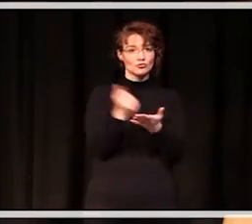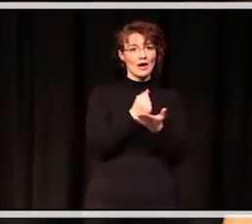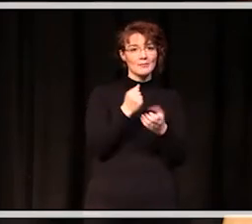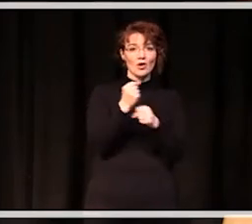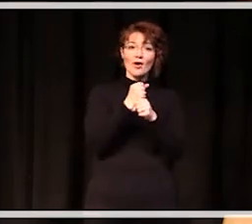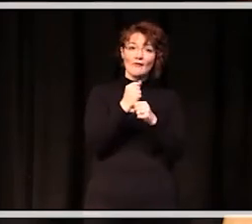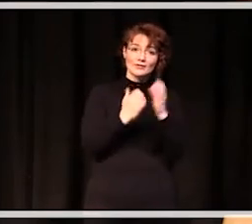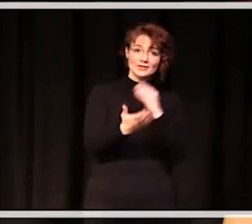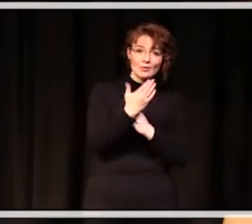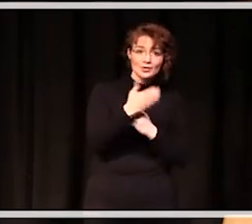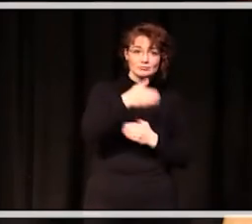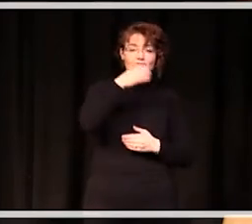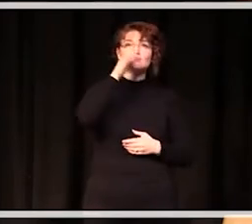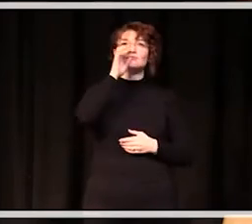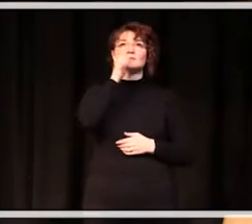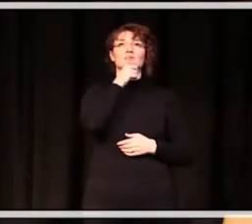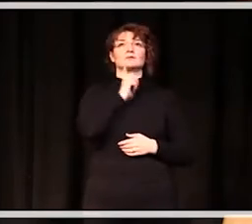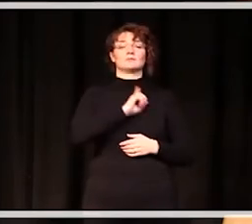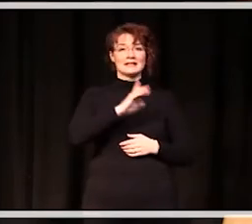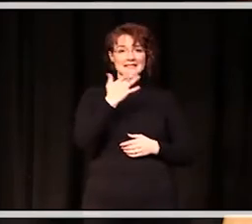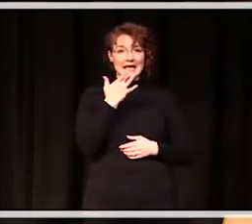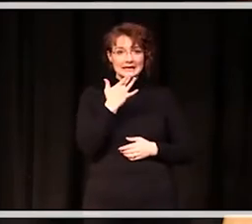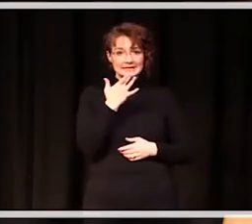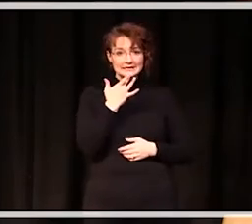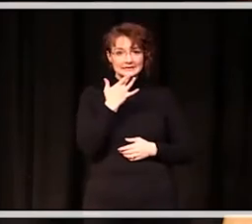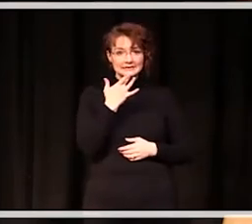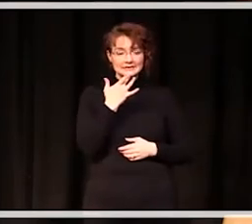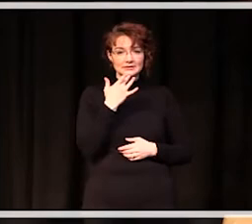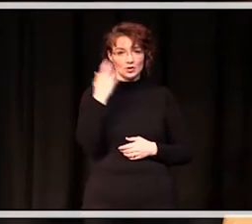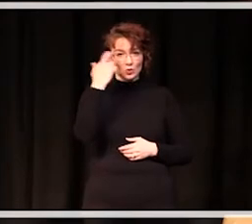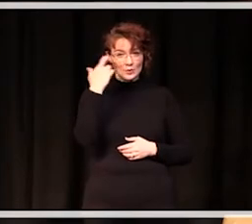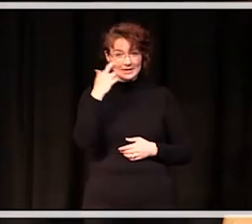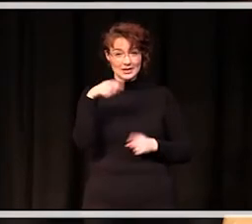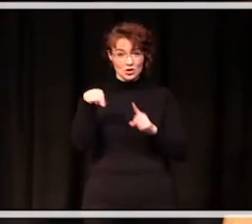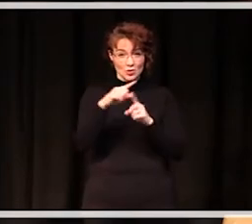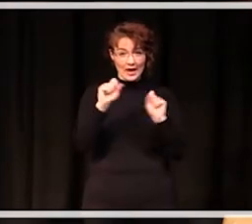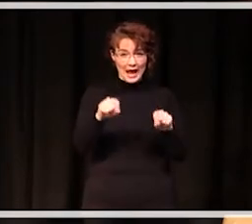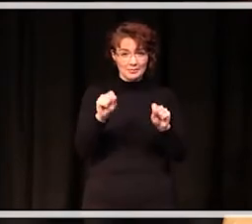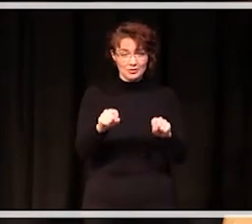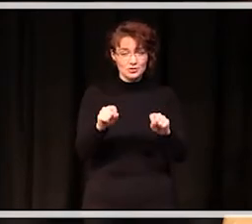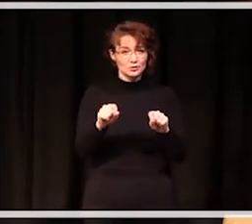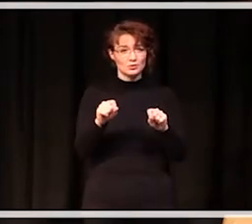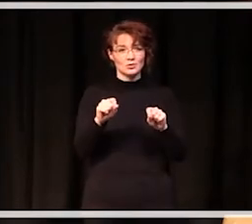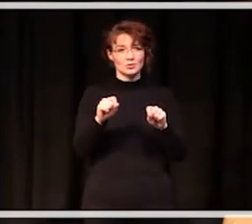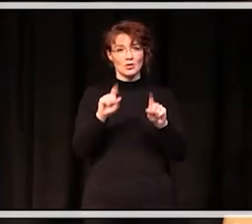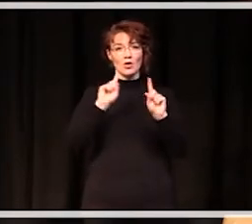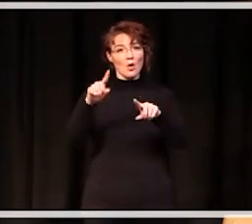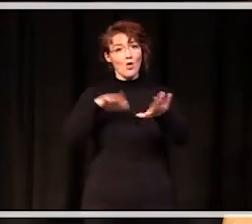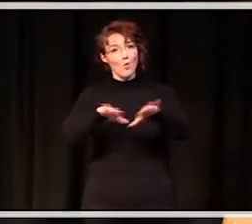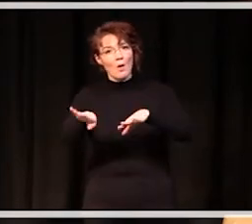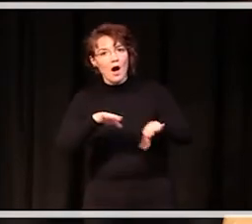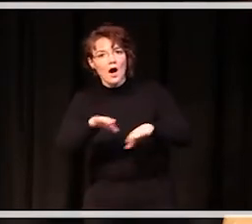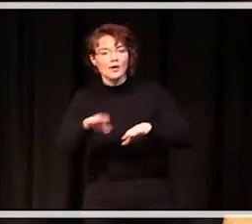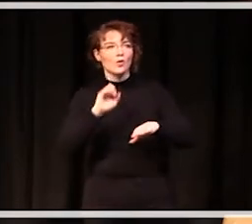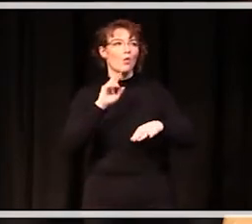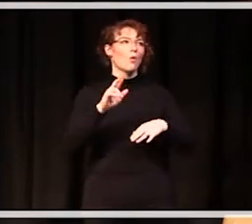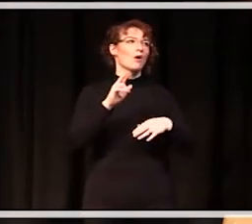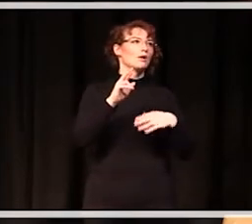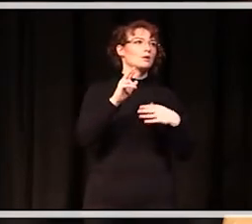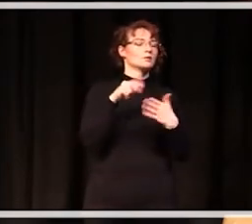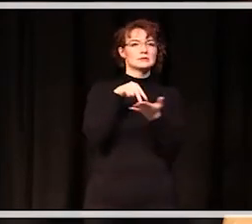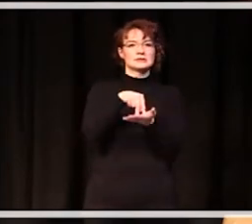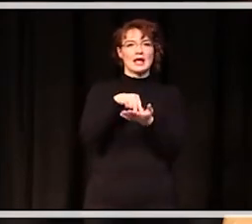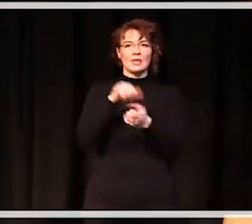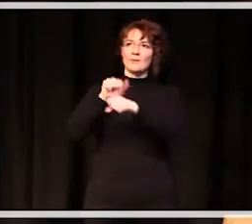this morning and drink it and taste coffee. The reason that you're able to go for a walk. The reason that you're able to stand